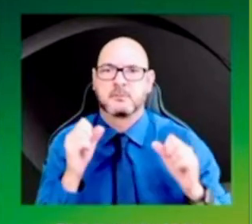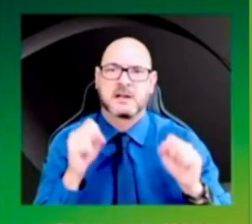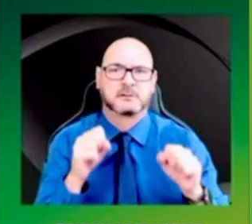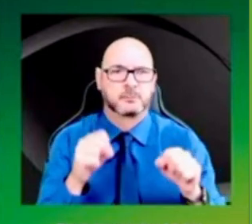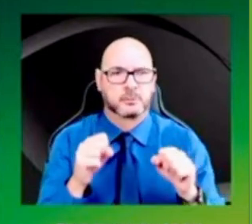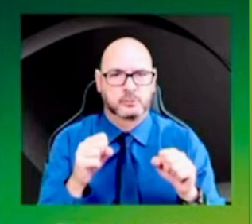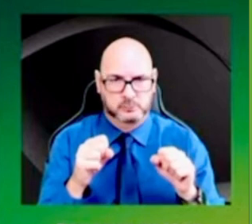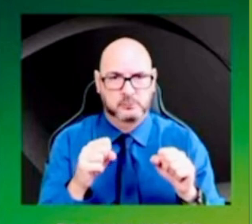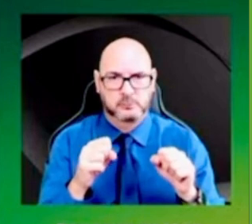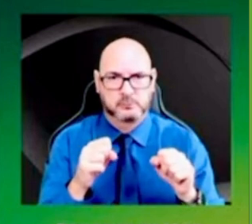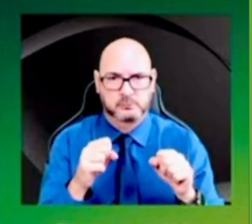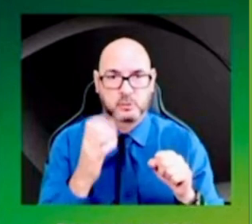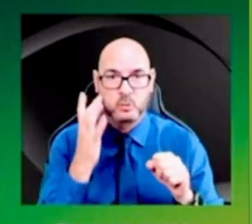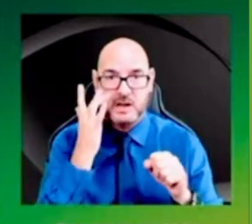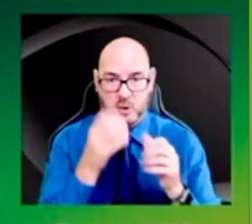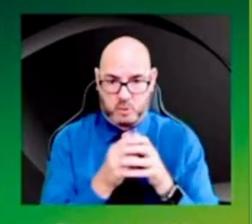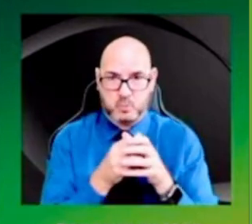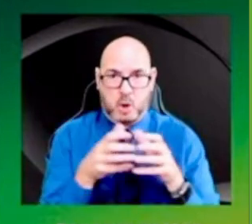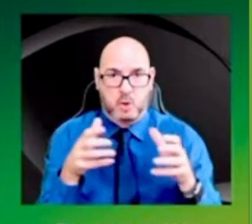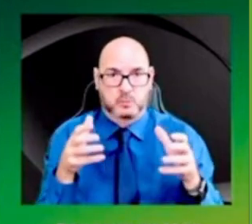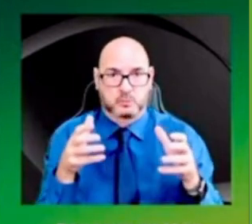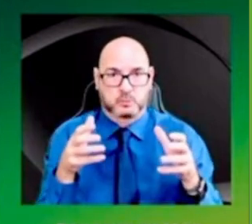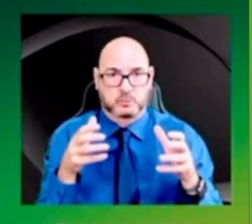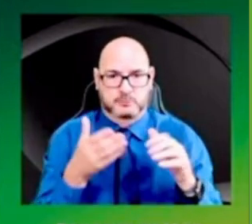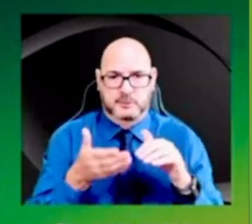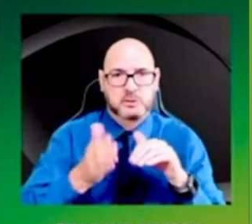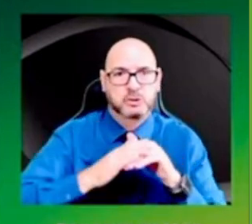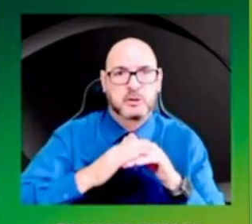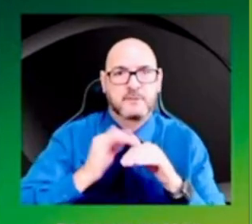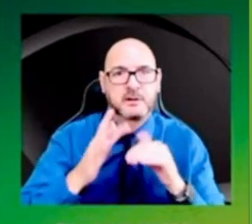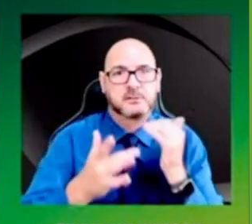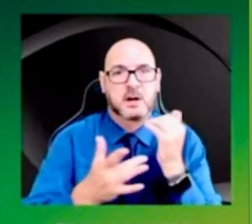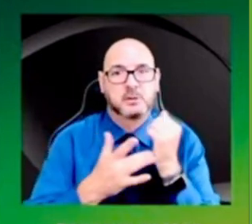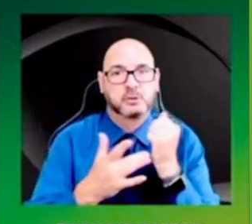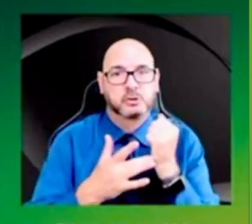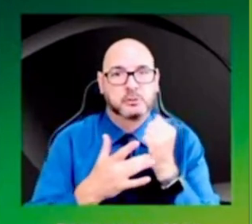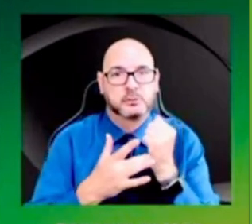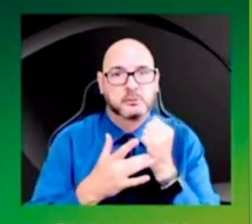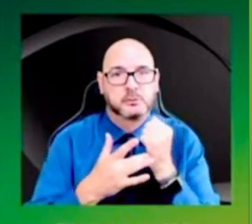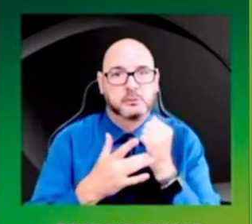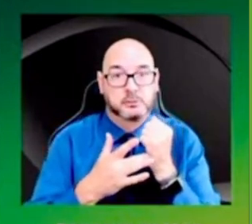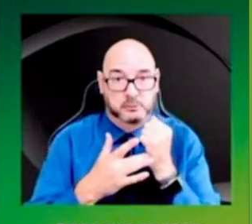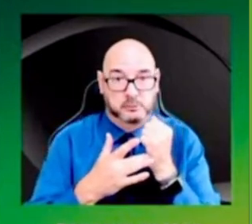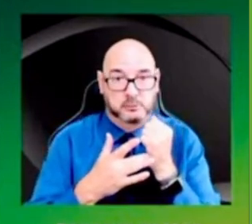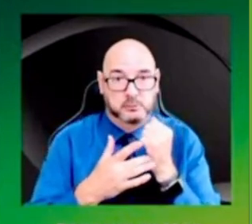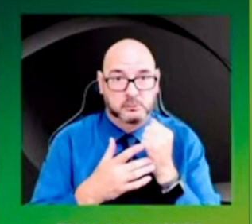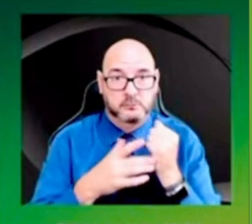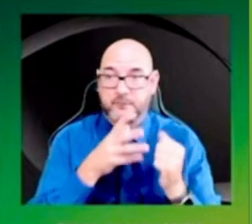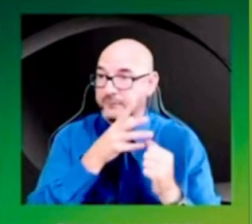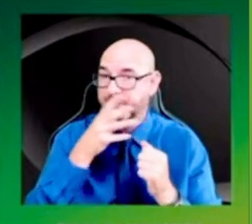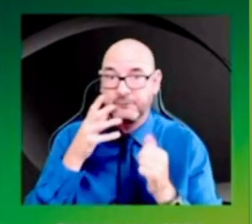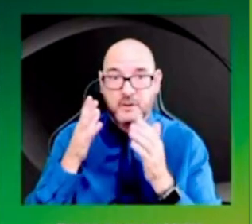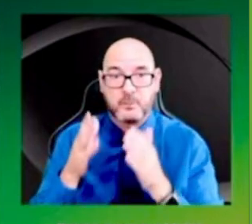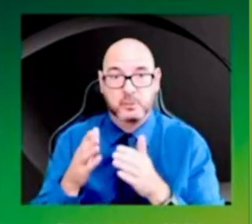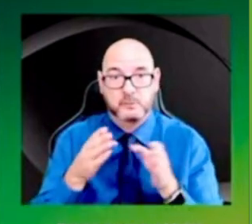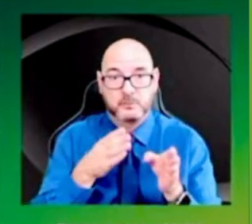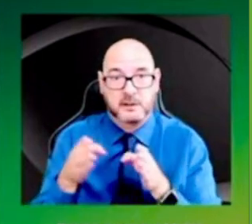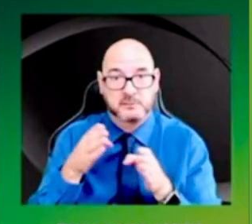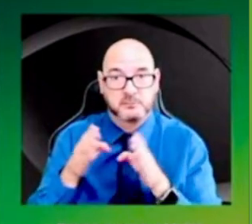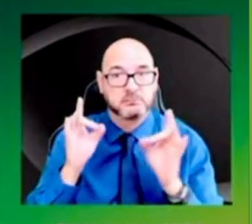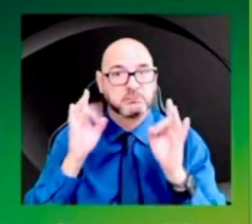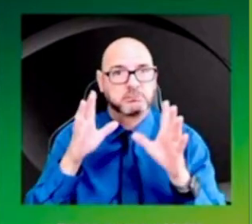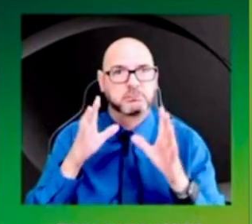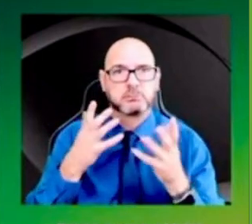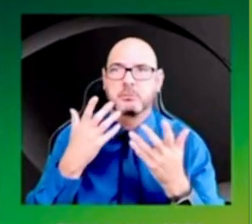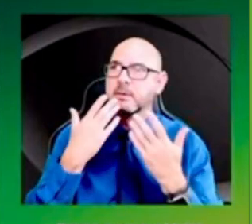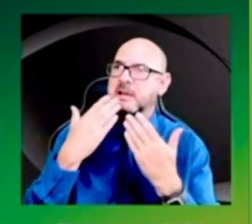for example, as I described, a farmer can prepare for extreme weather or find new markets for their